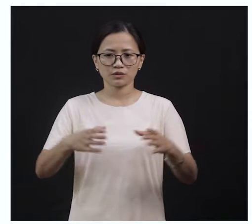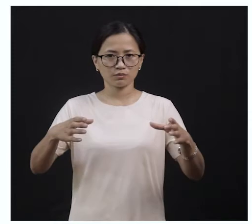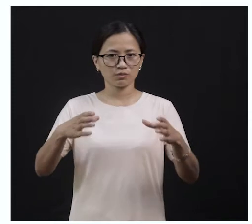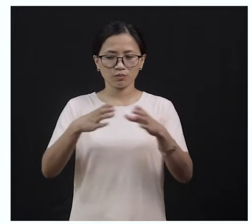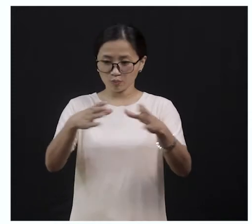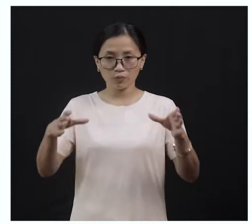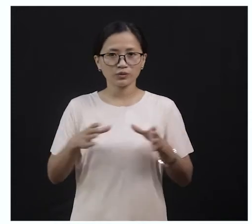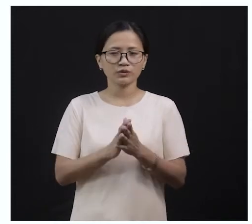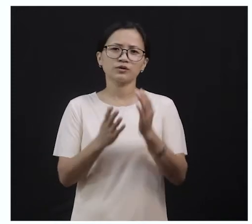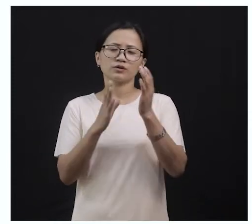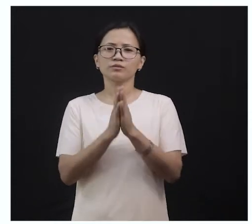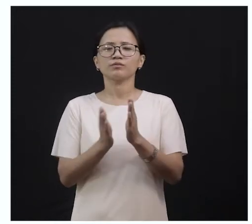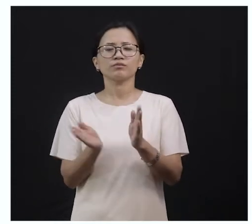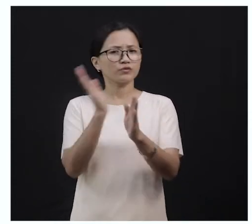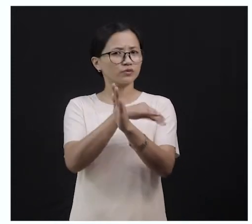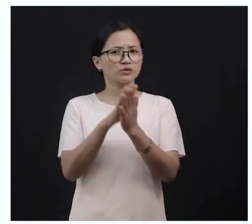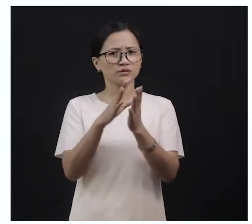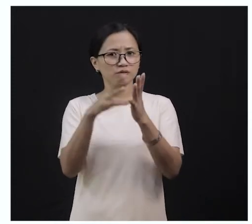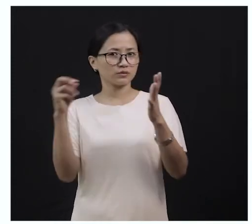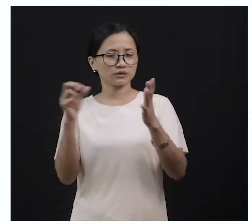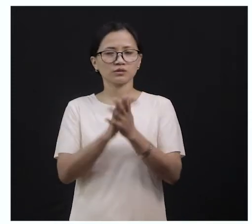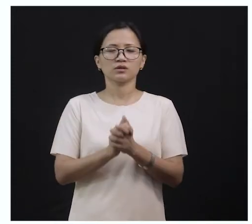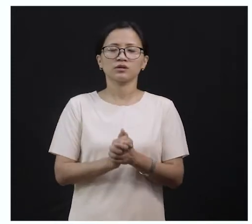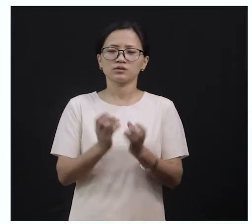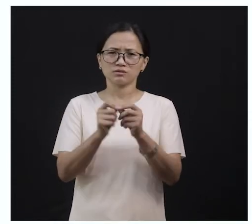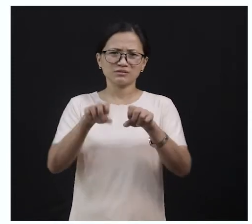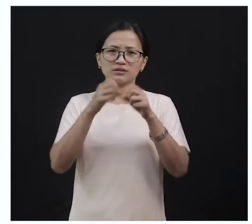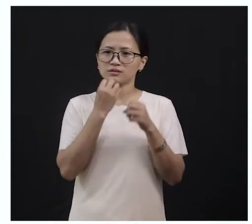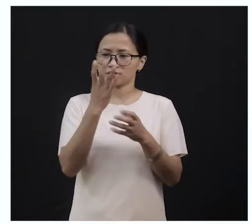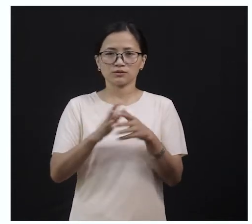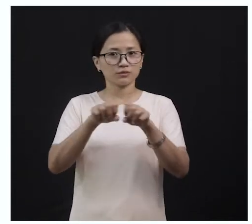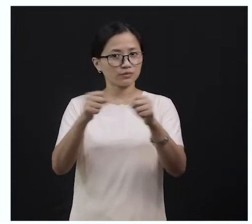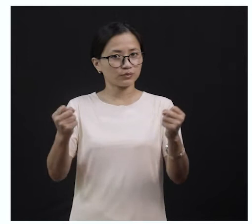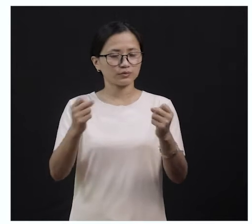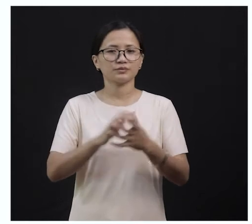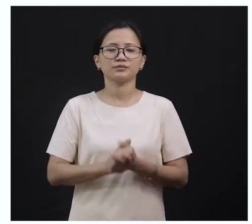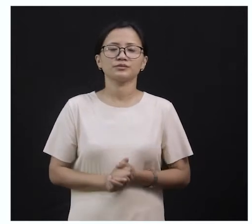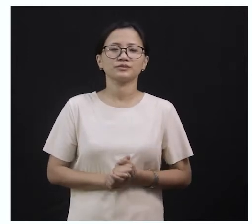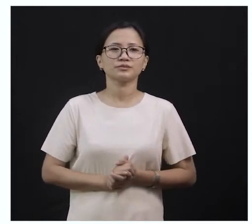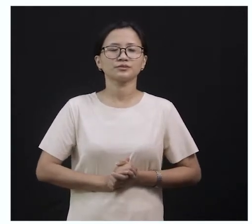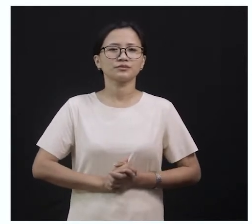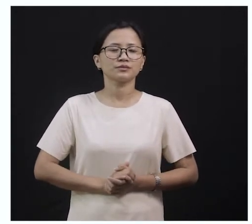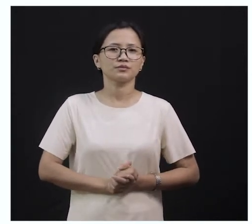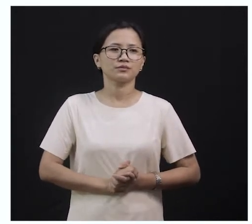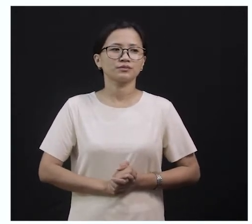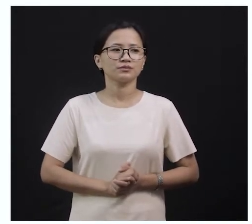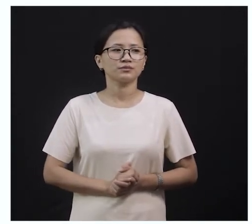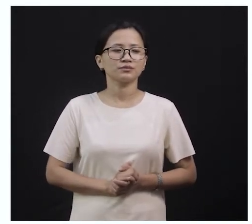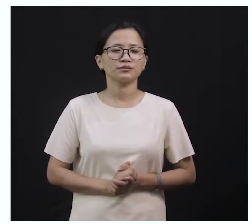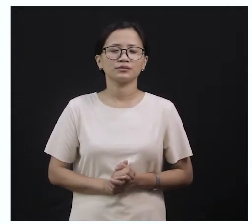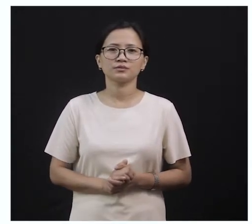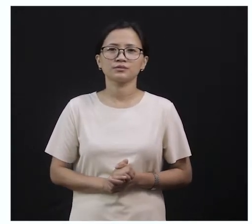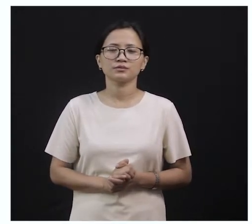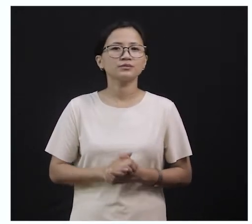it dries up, it is very soft, right? Very fragile, easy to break, right? So just like that, so fragile, okay? But here,